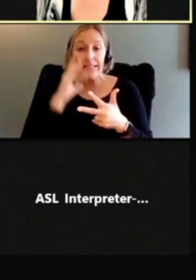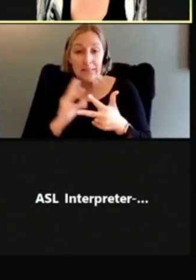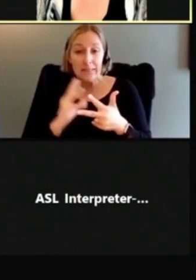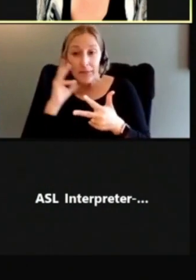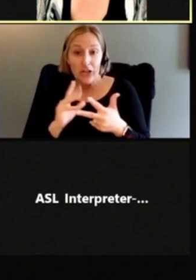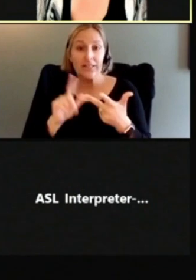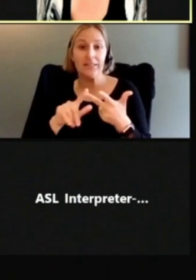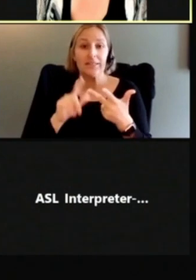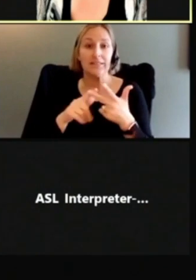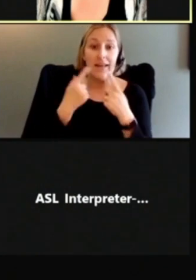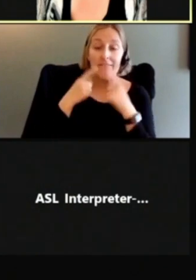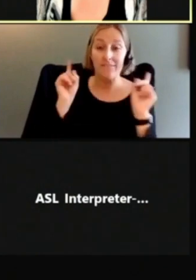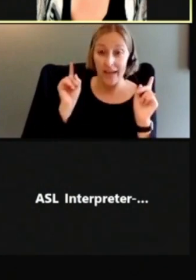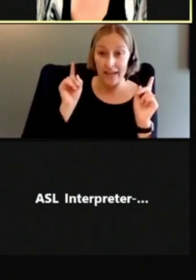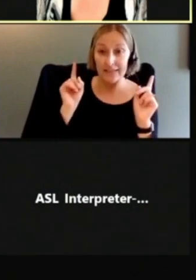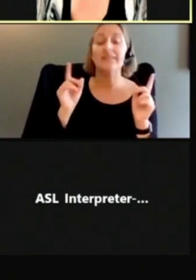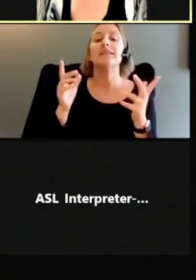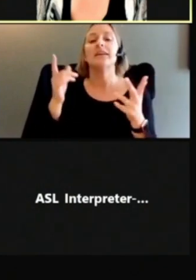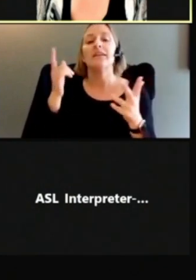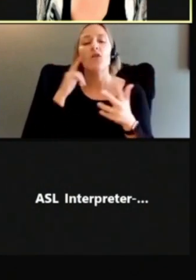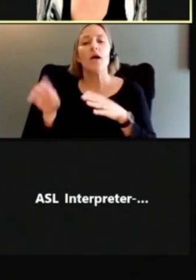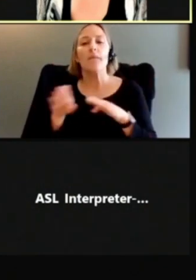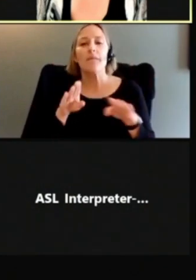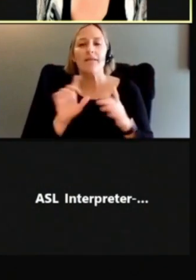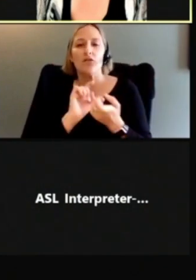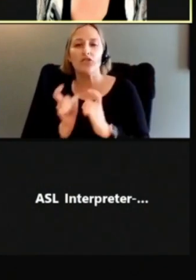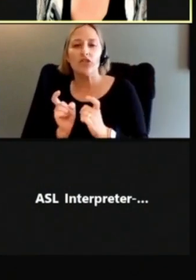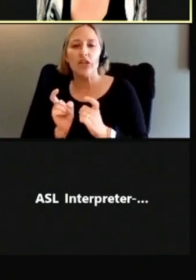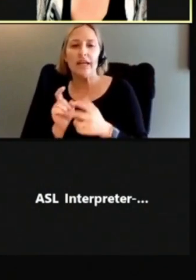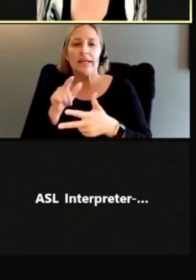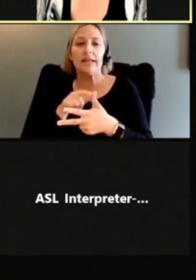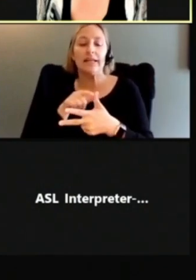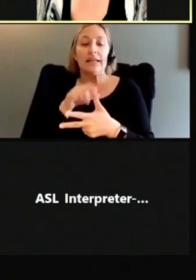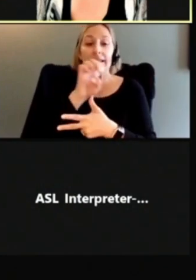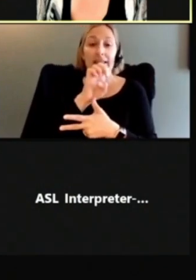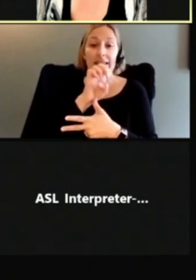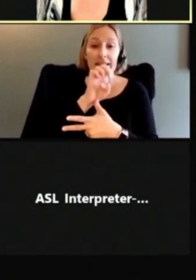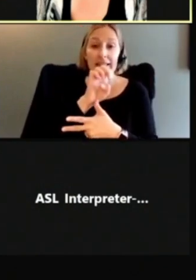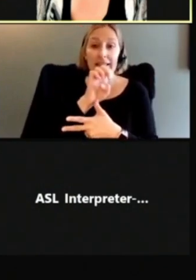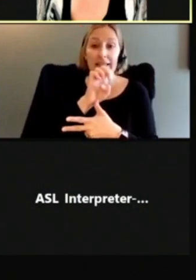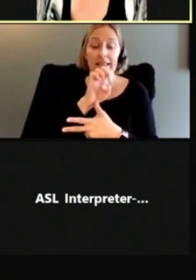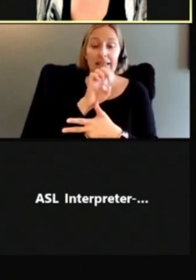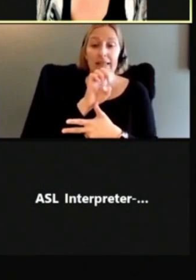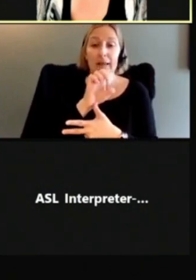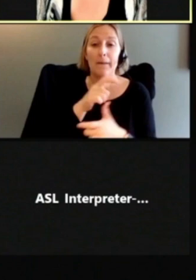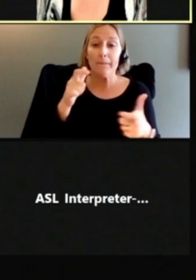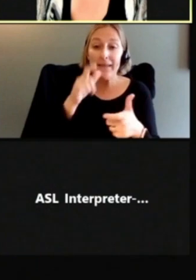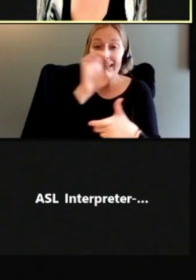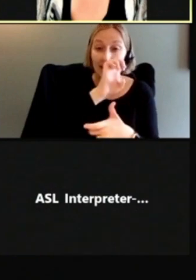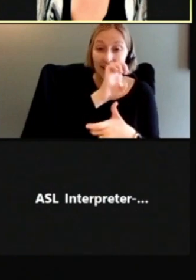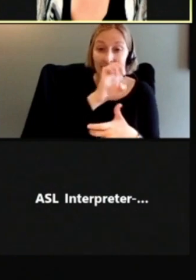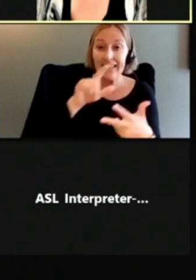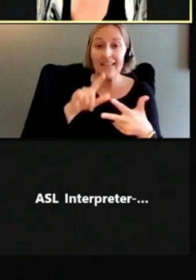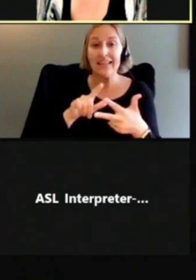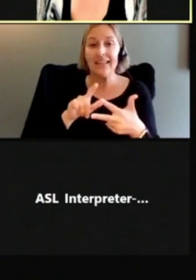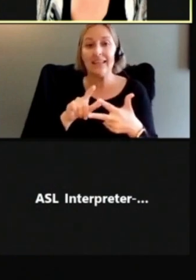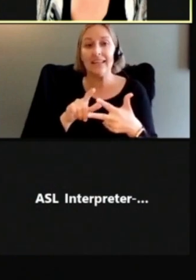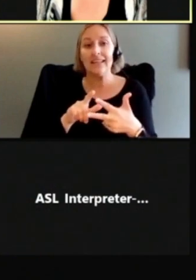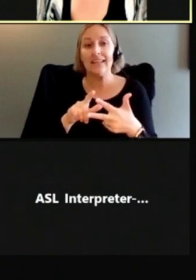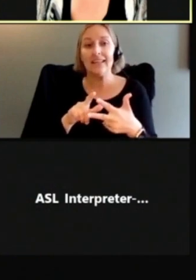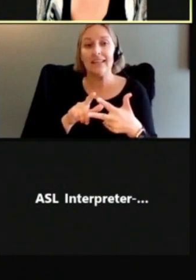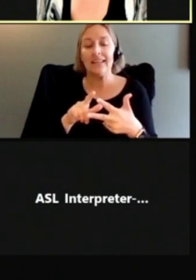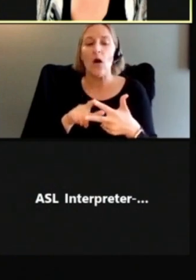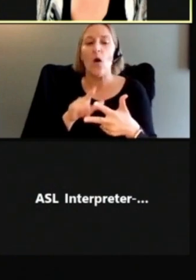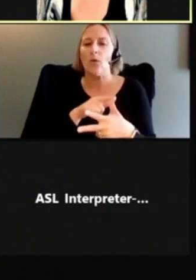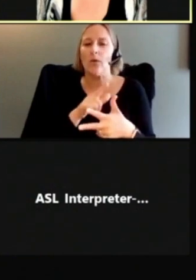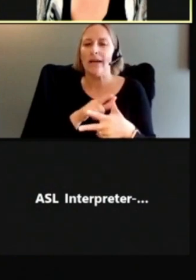change, these are known as big E, little e, and easy E. So easy E is empathy, and